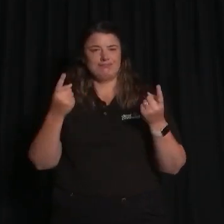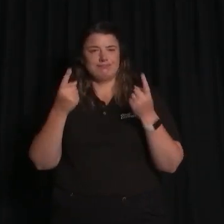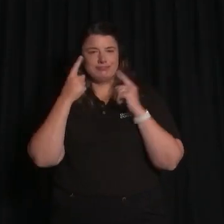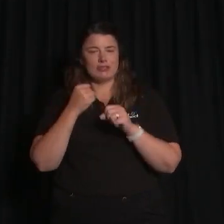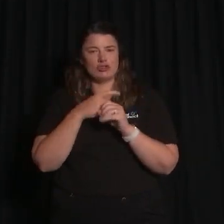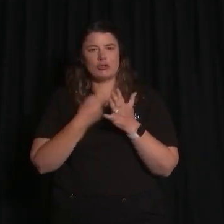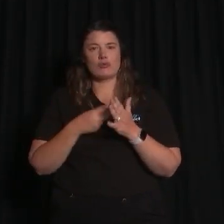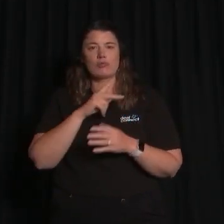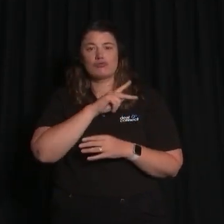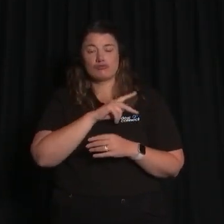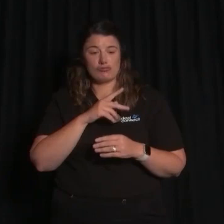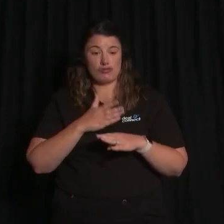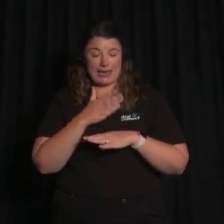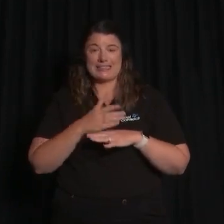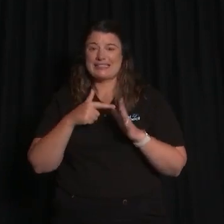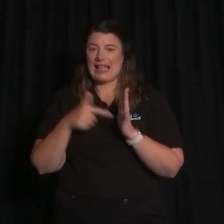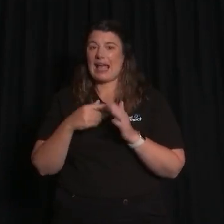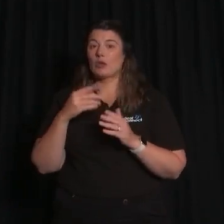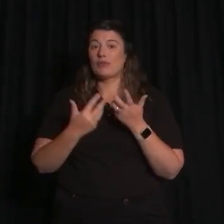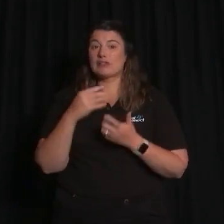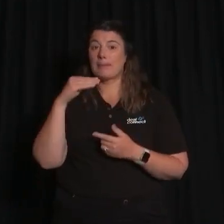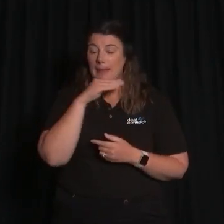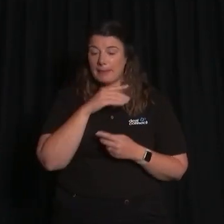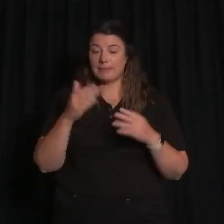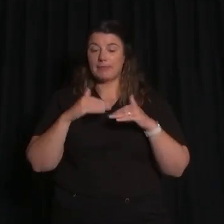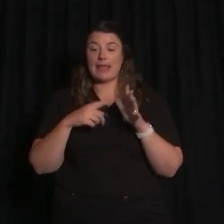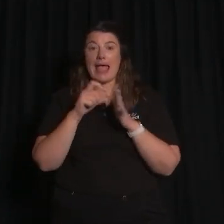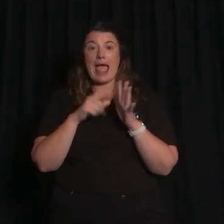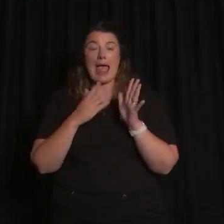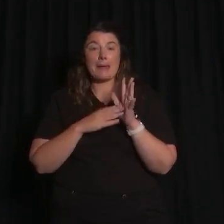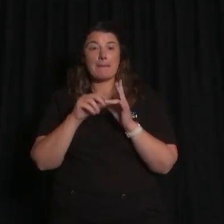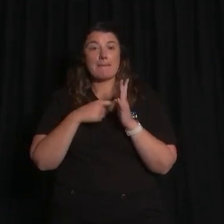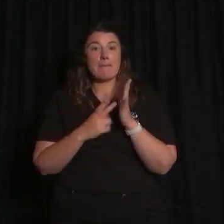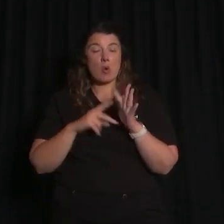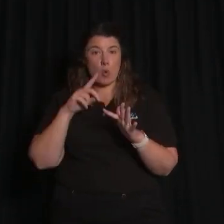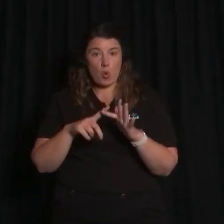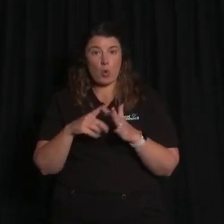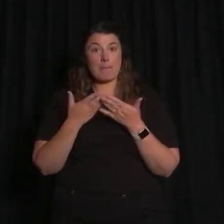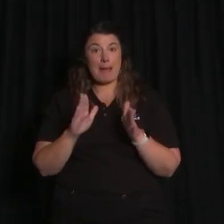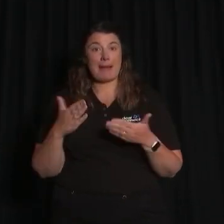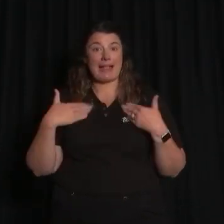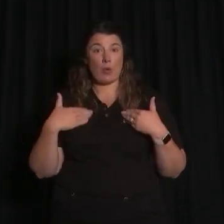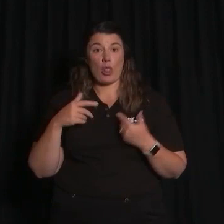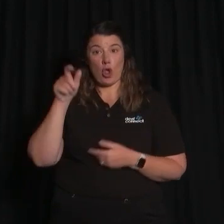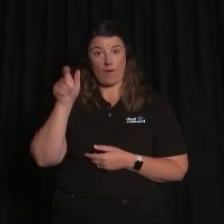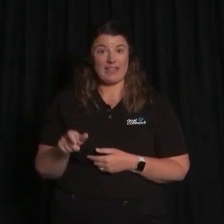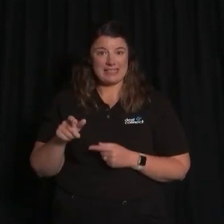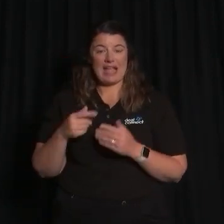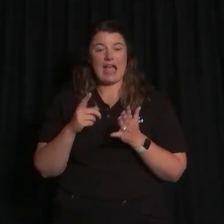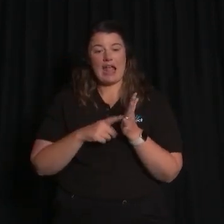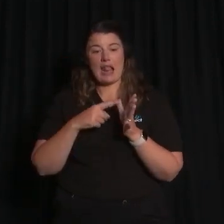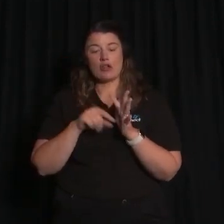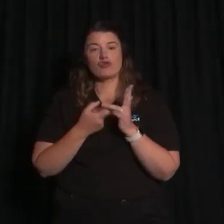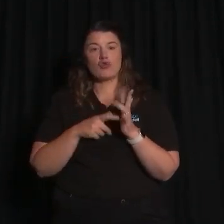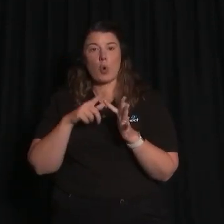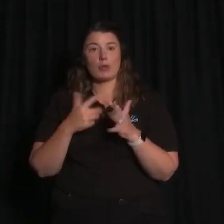at the University of Melbourne, and Adam Borne, who is Professor of Public Health at Trobe University, to